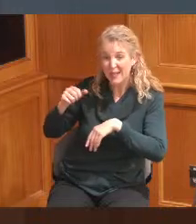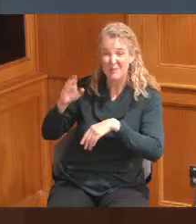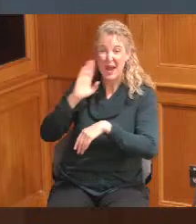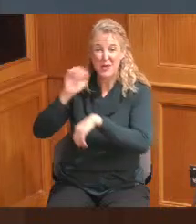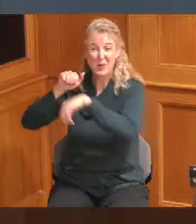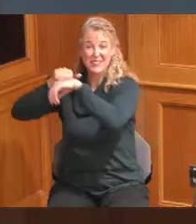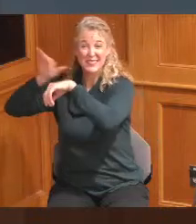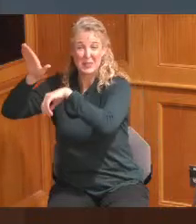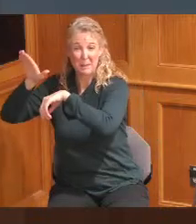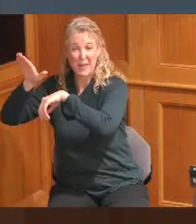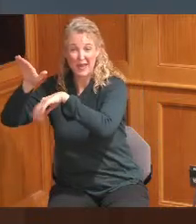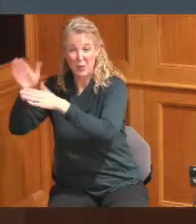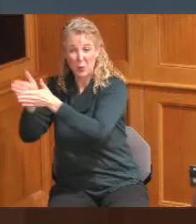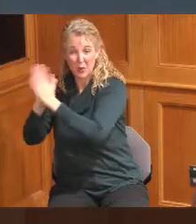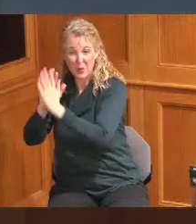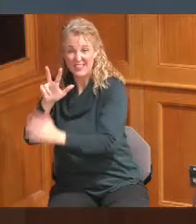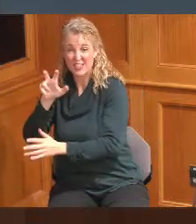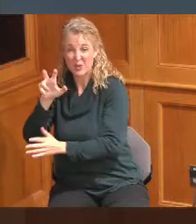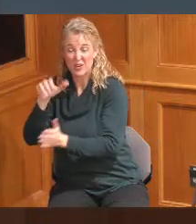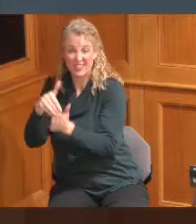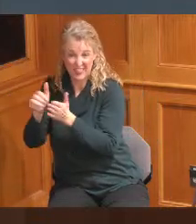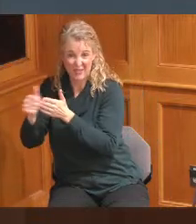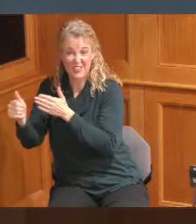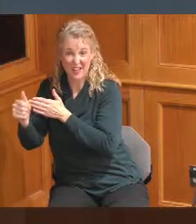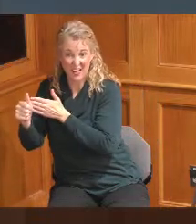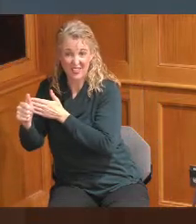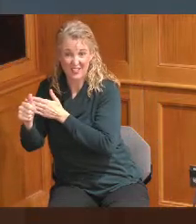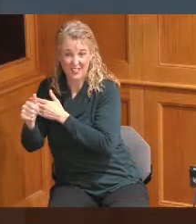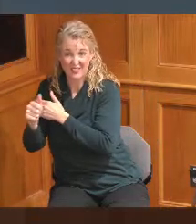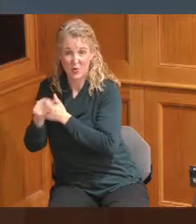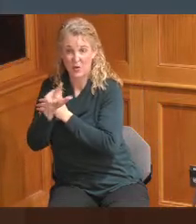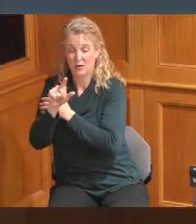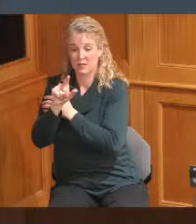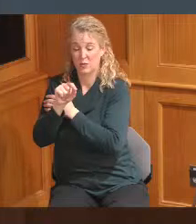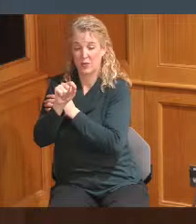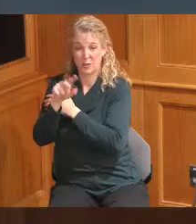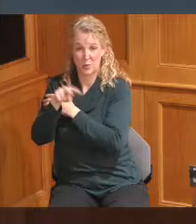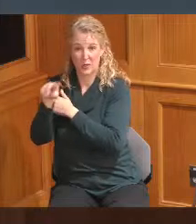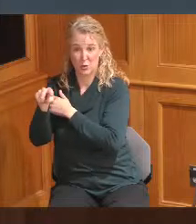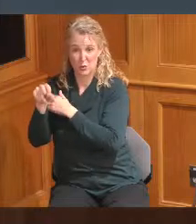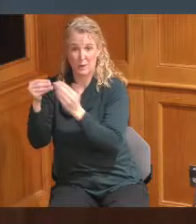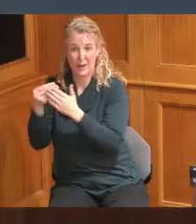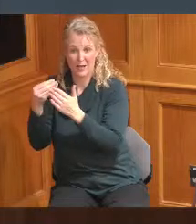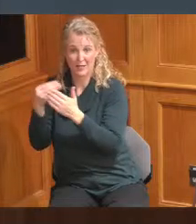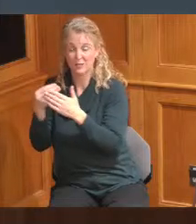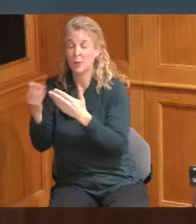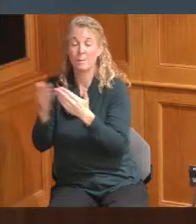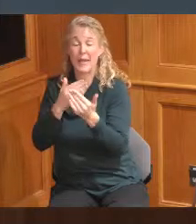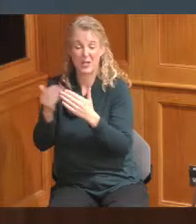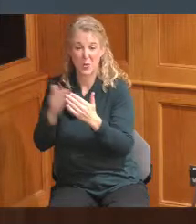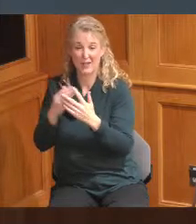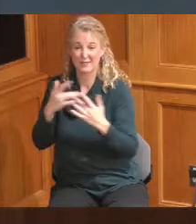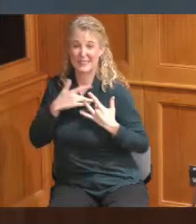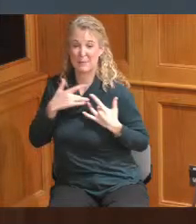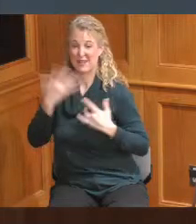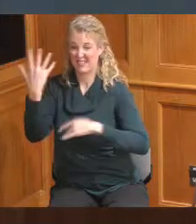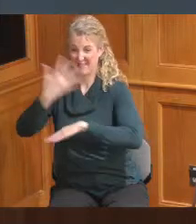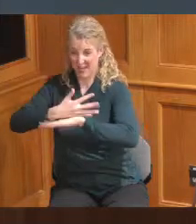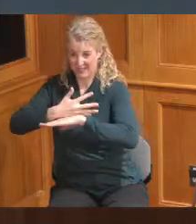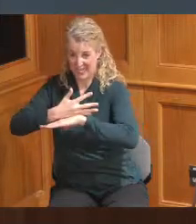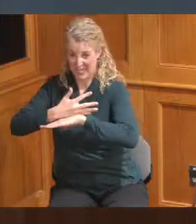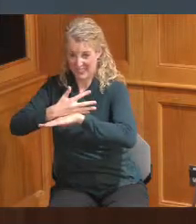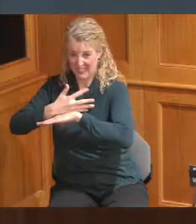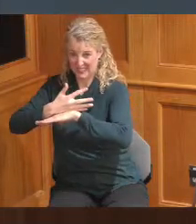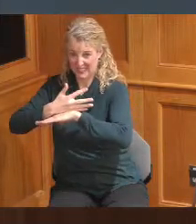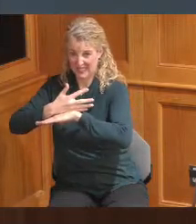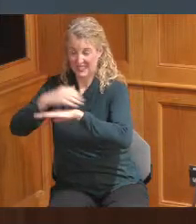for $300,000 from the FY22 grant. So it was taking about 5 days for so